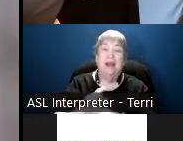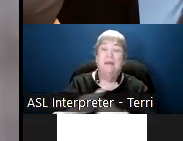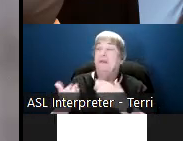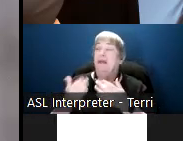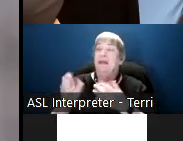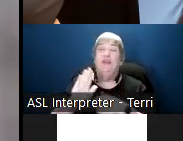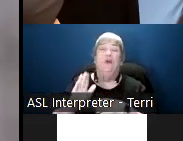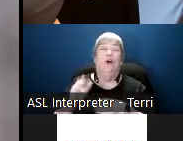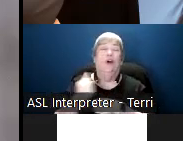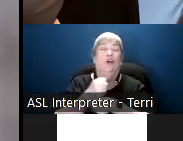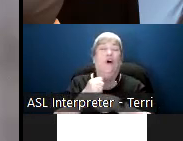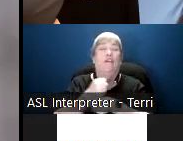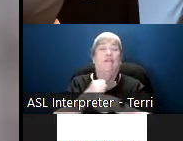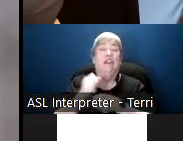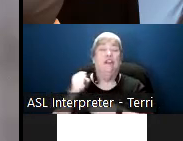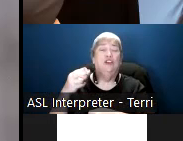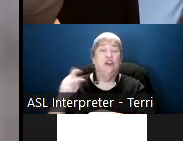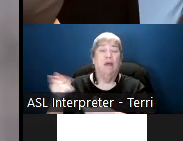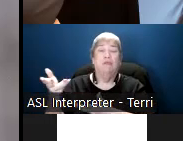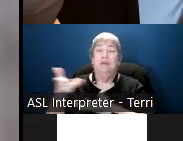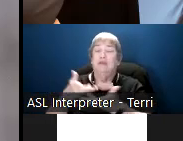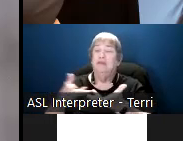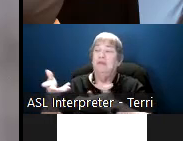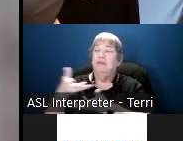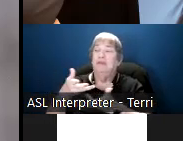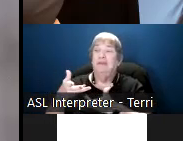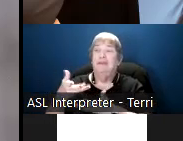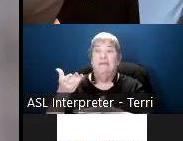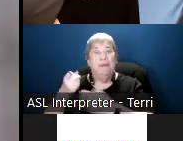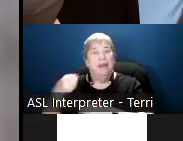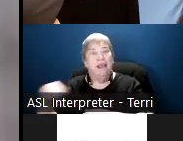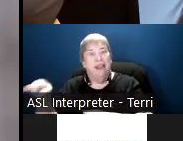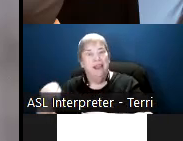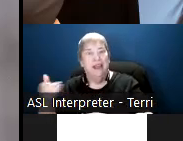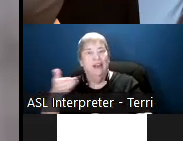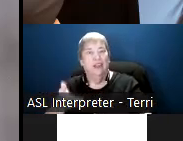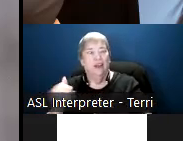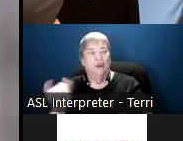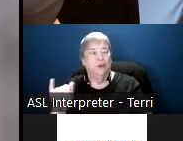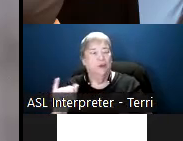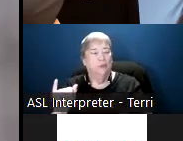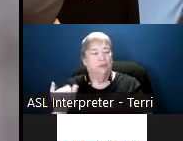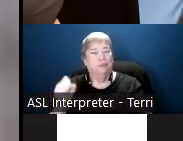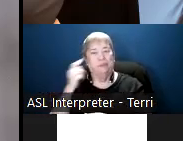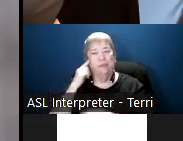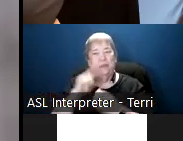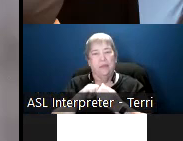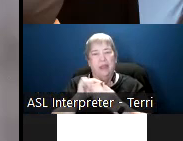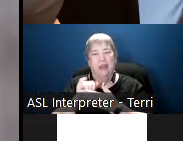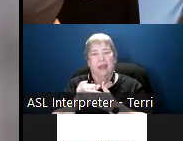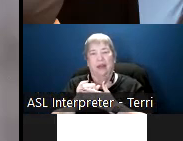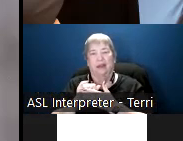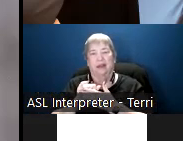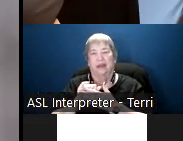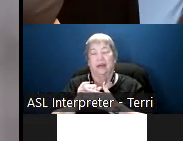thinking about your ethical interactions with those folks outside of your work environment and your advocacy is a